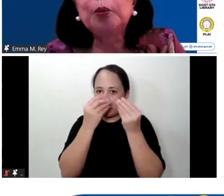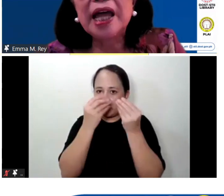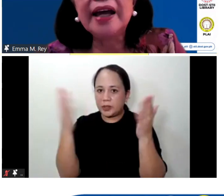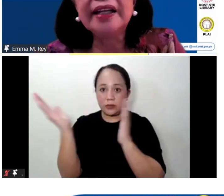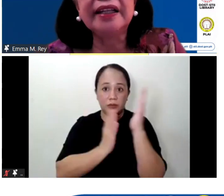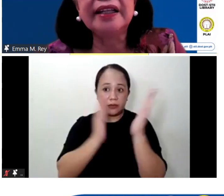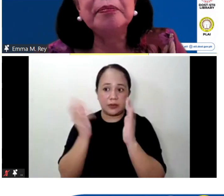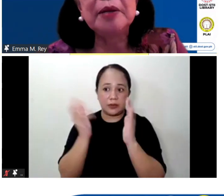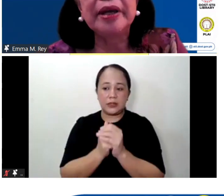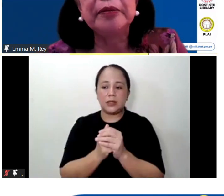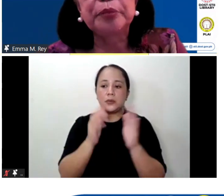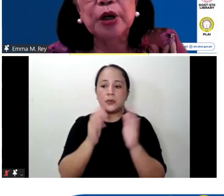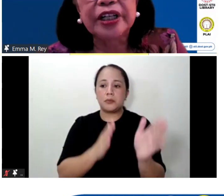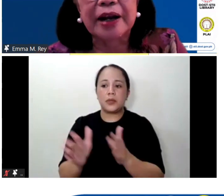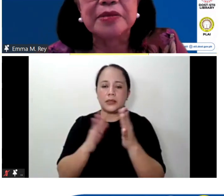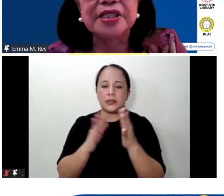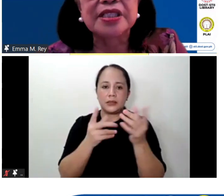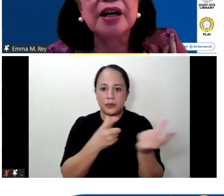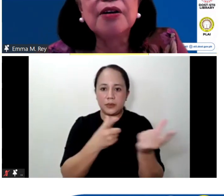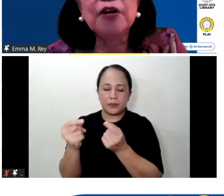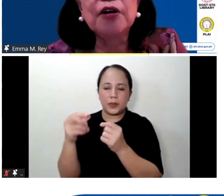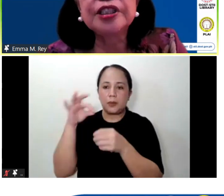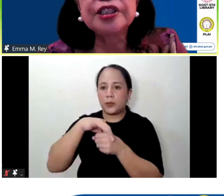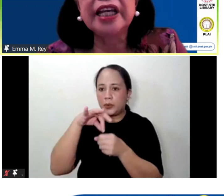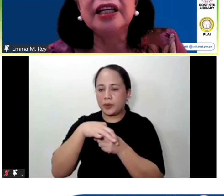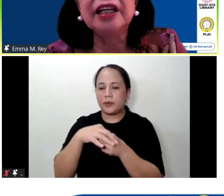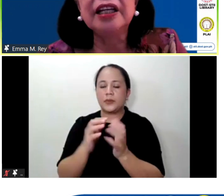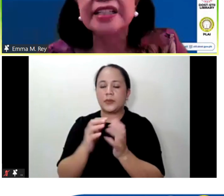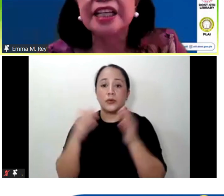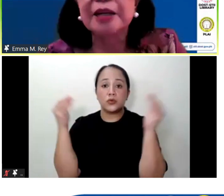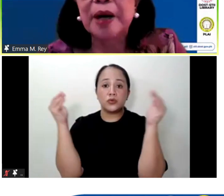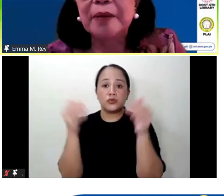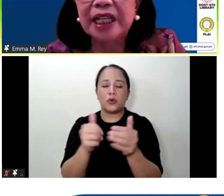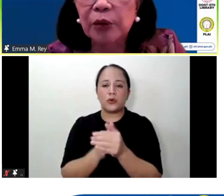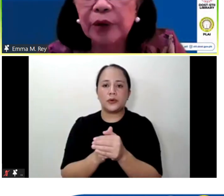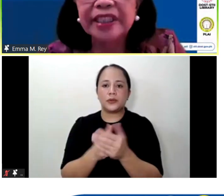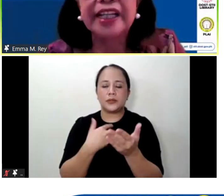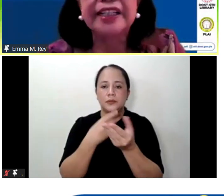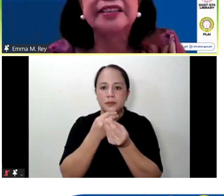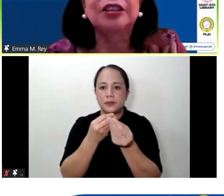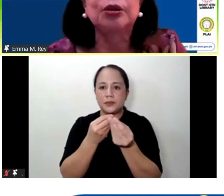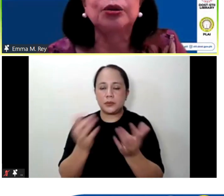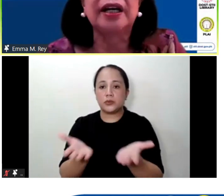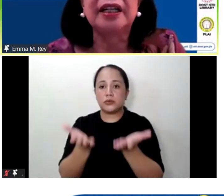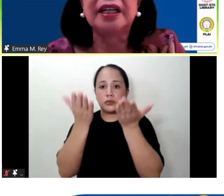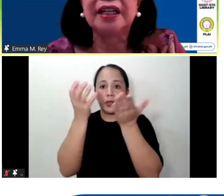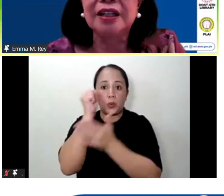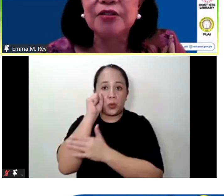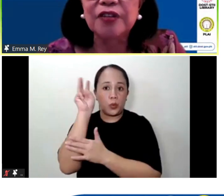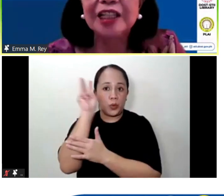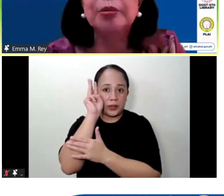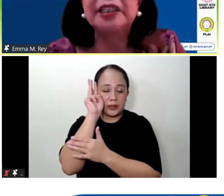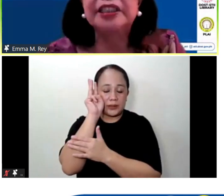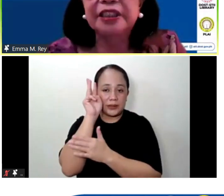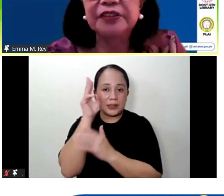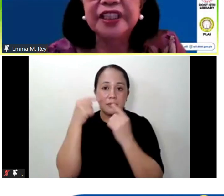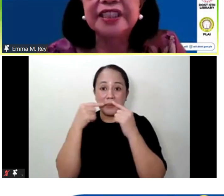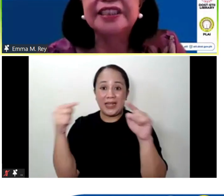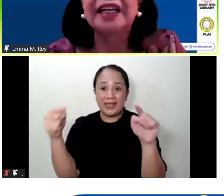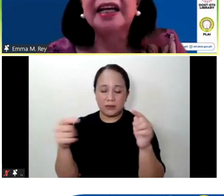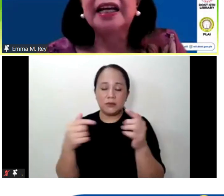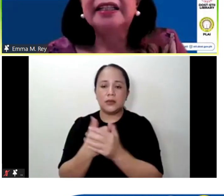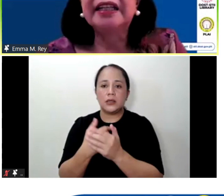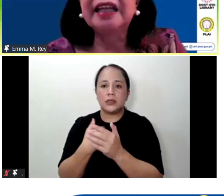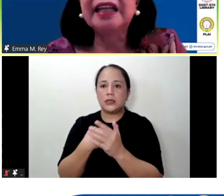to plan and implement programs focusing on raising public awareness to the invaluable